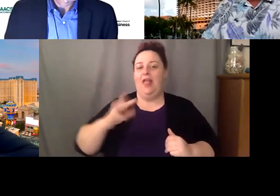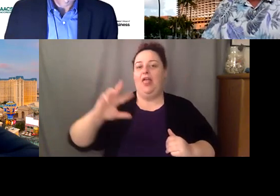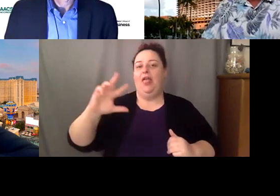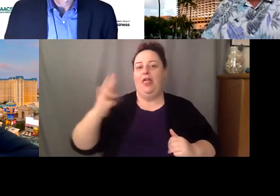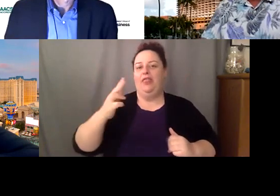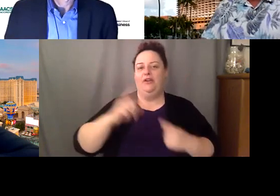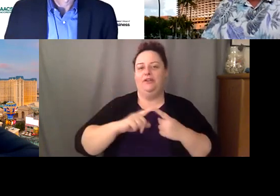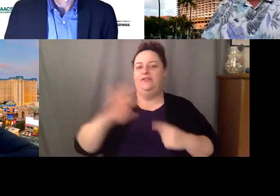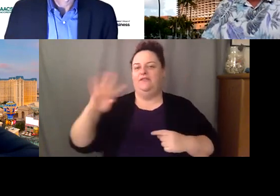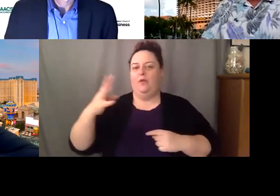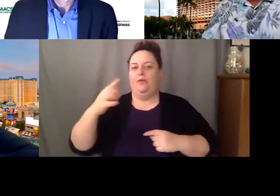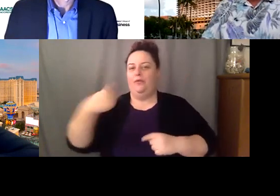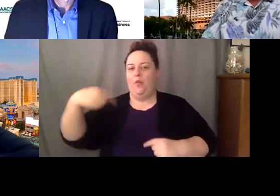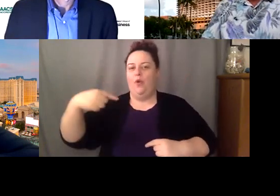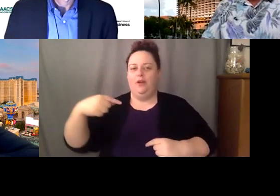quarter.